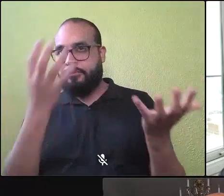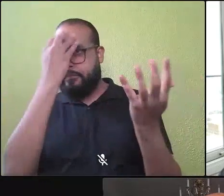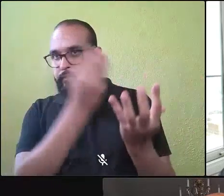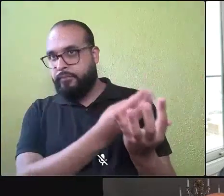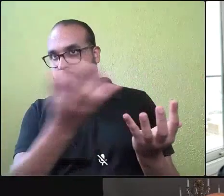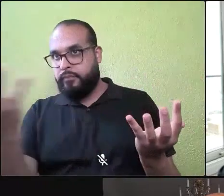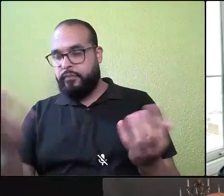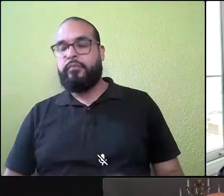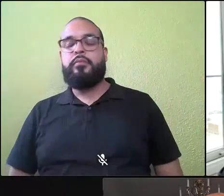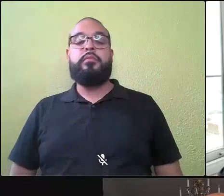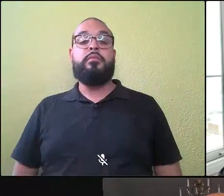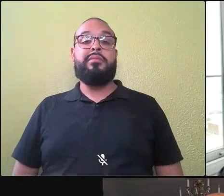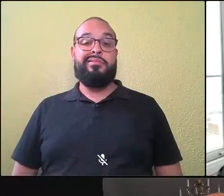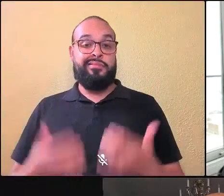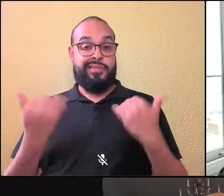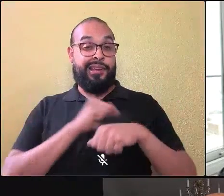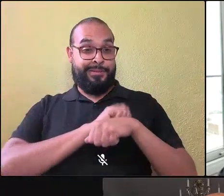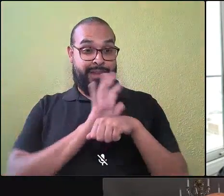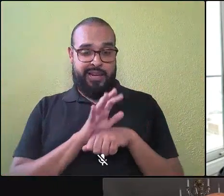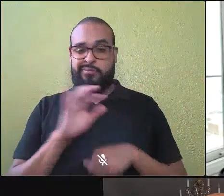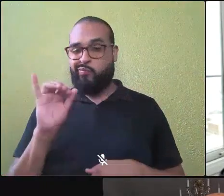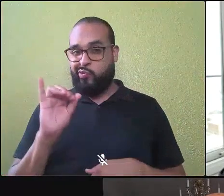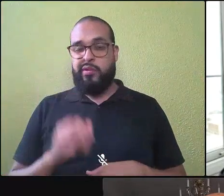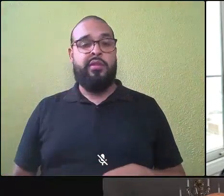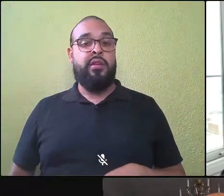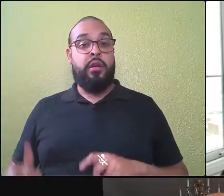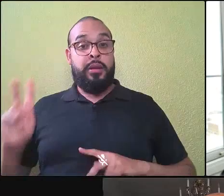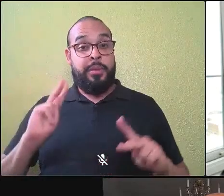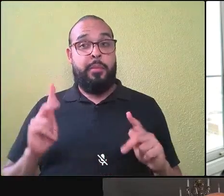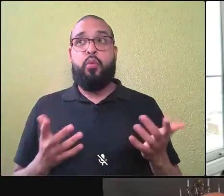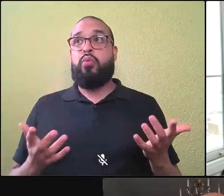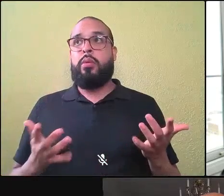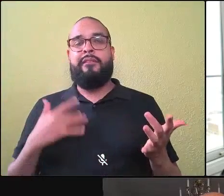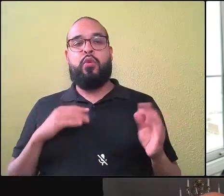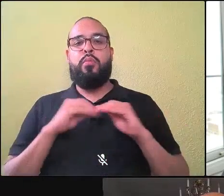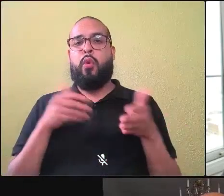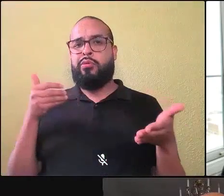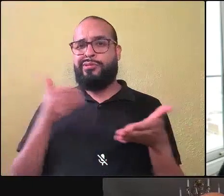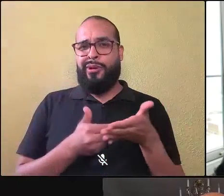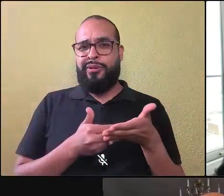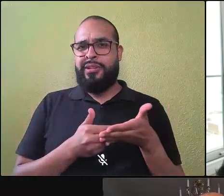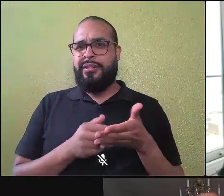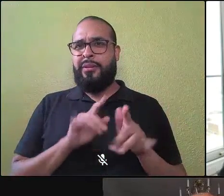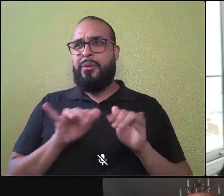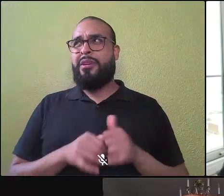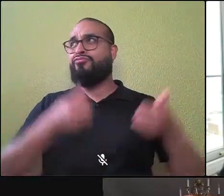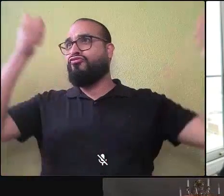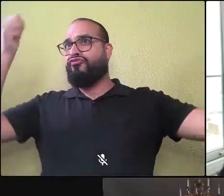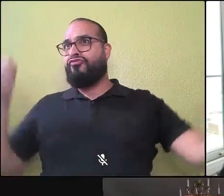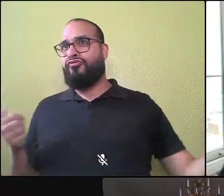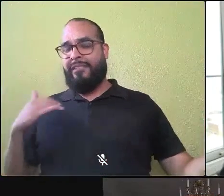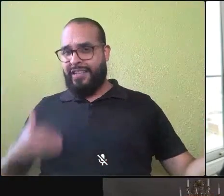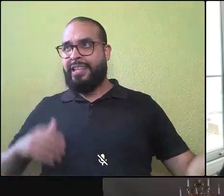other's families and stuff on camera, and we've gone kind of closer, even though we're actually further apart. And so I just told them, like, hey, this is a